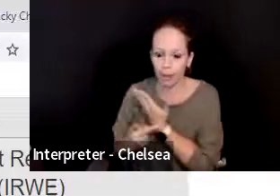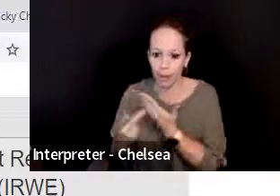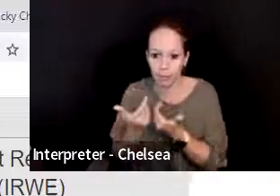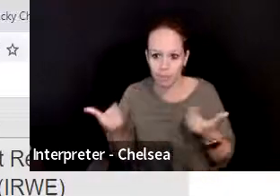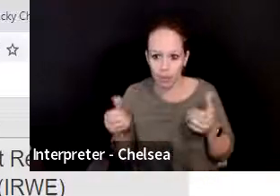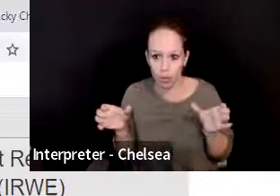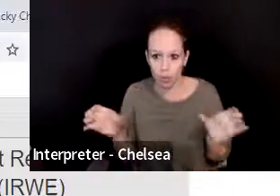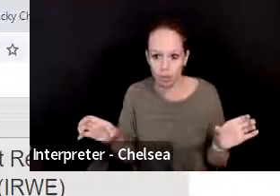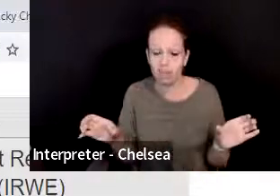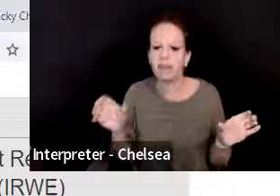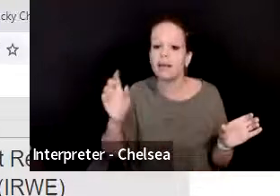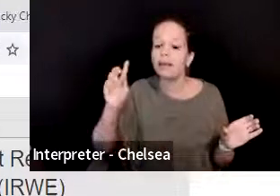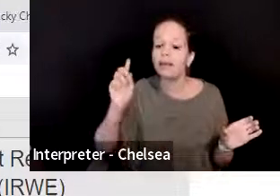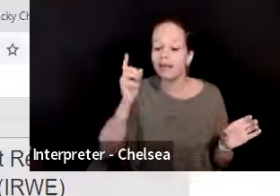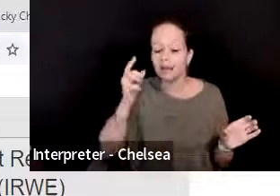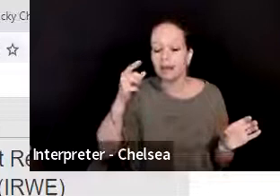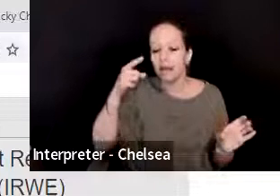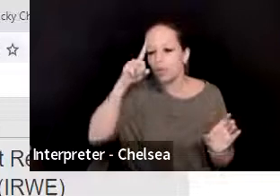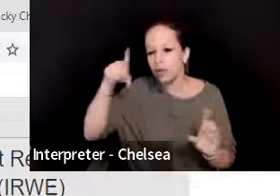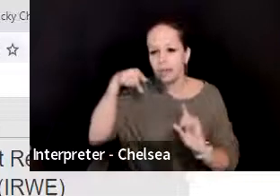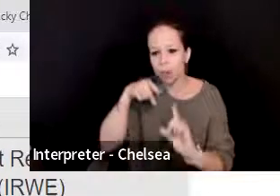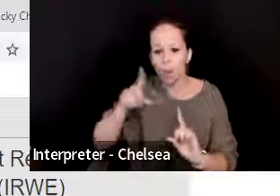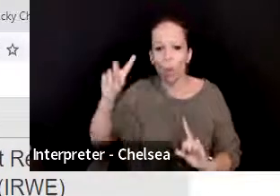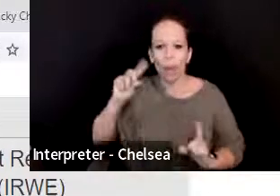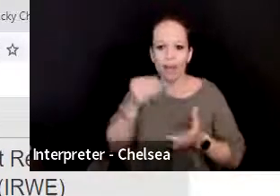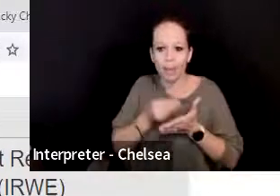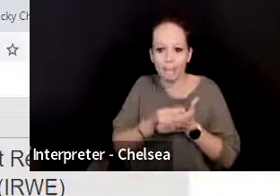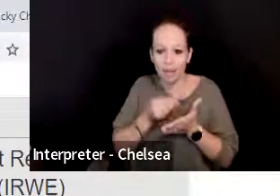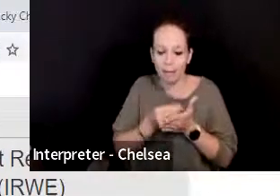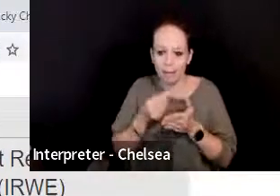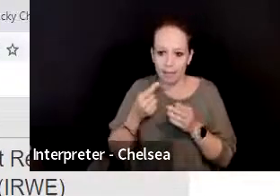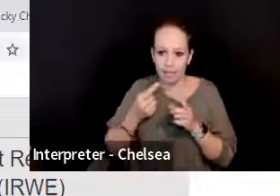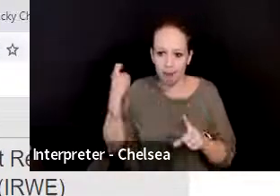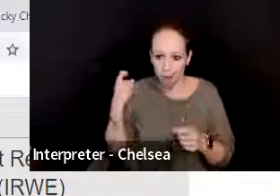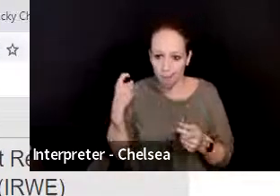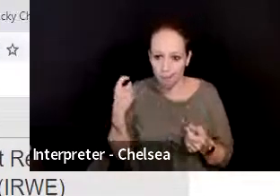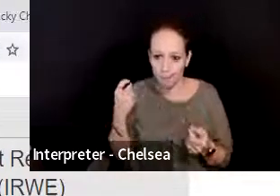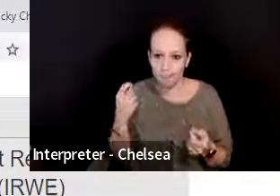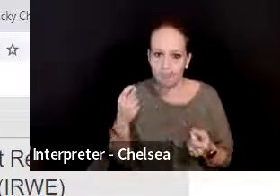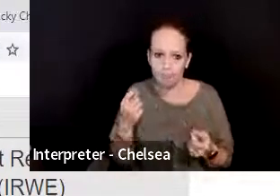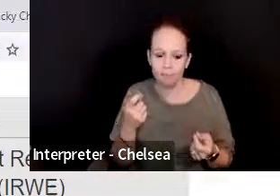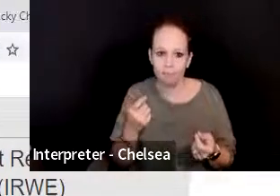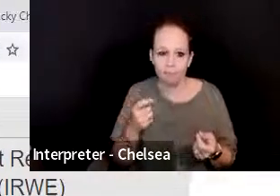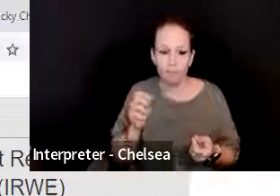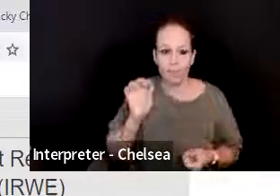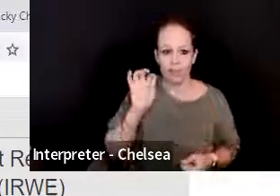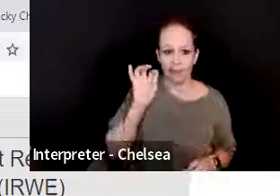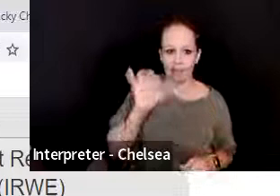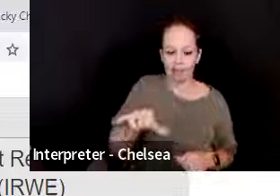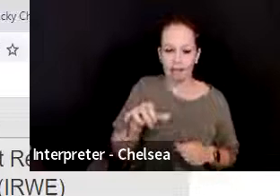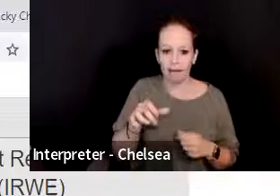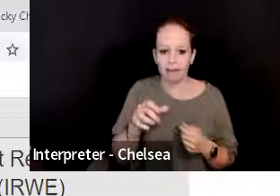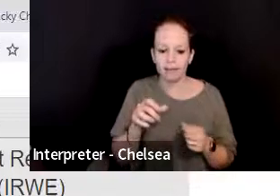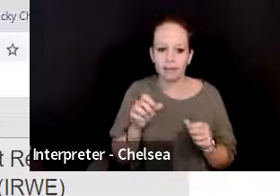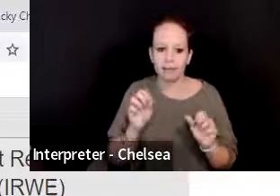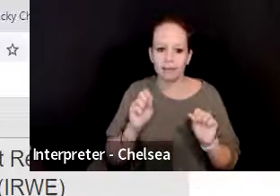where the money comes from to fund the benefit really does then create the framework for how